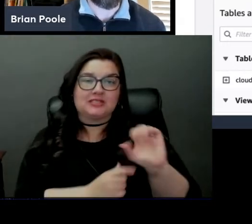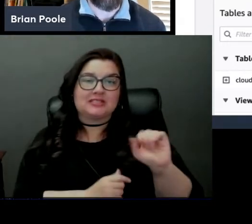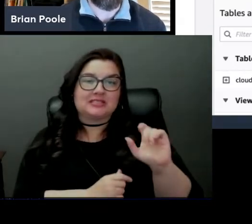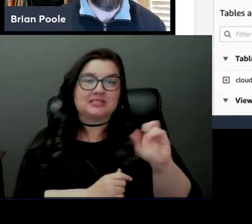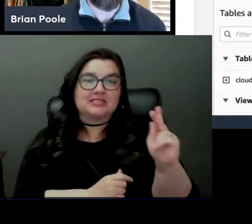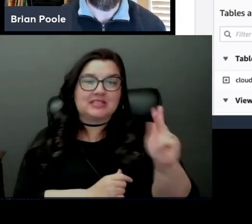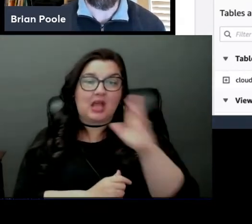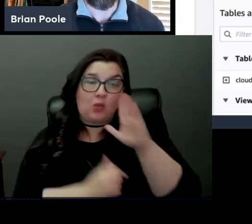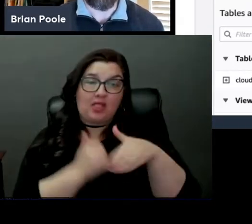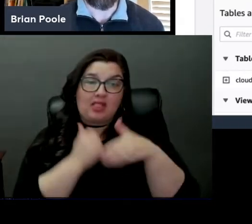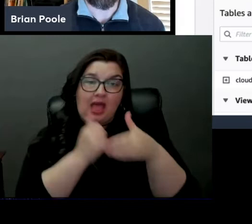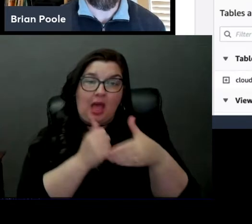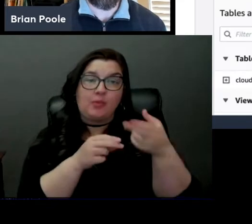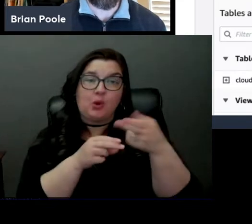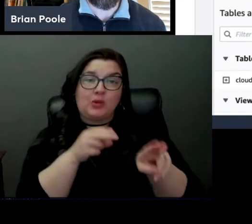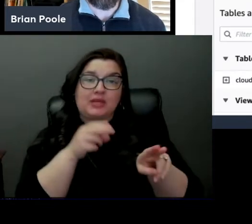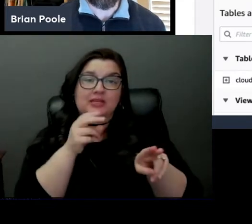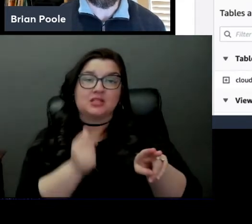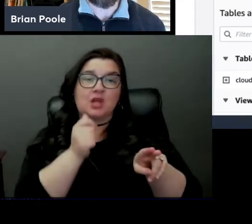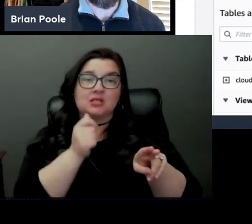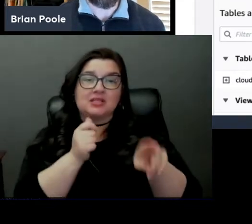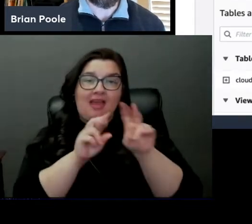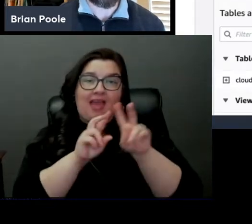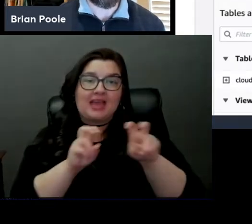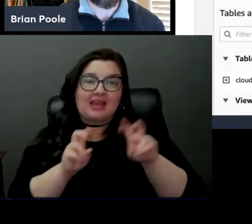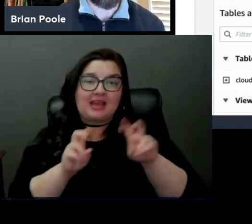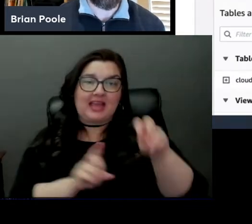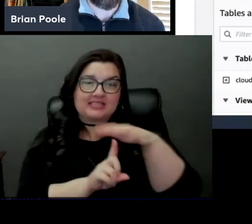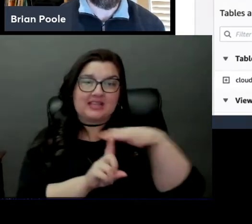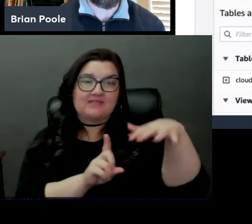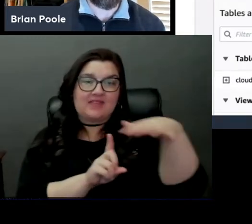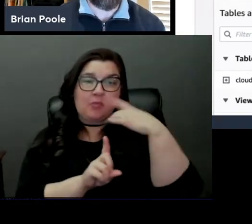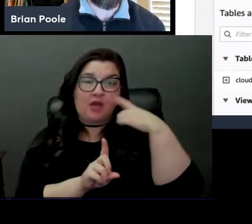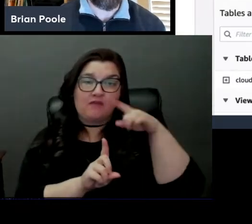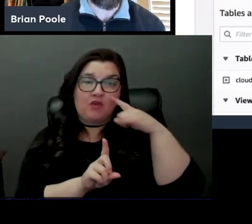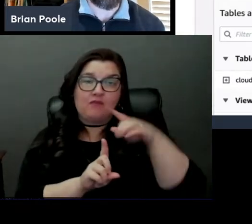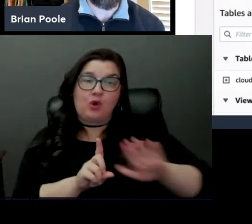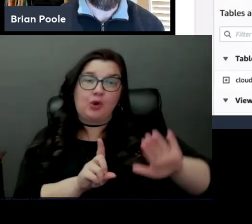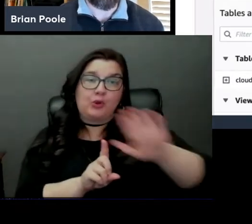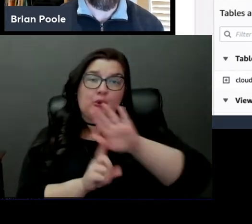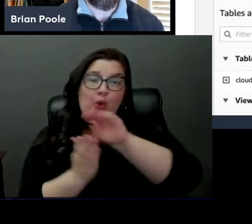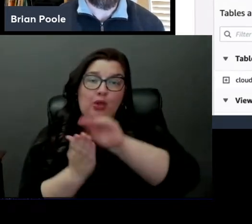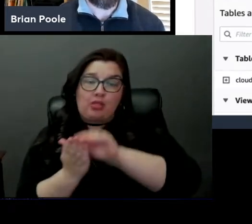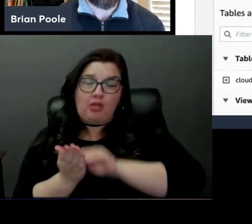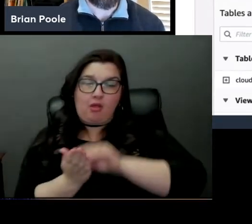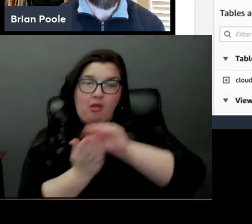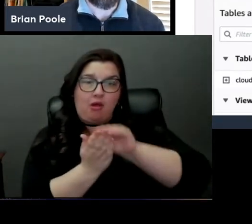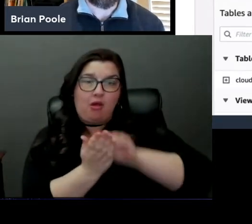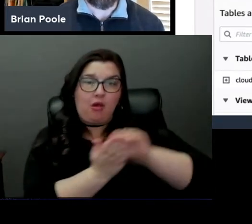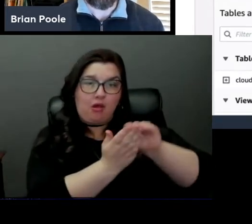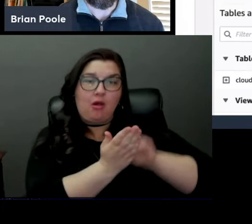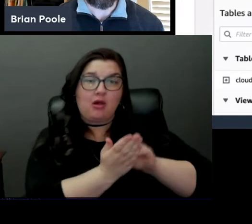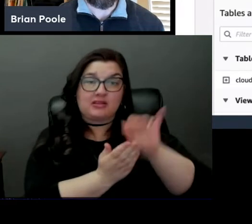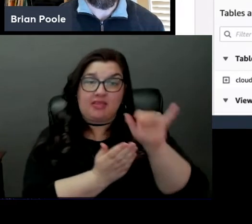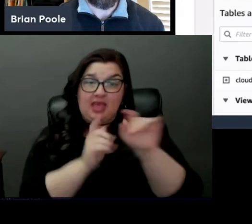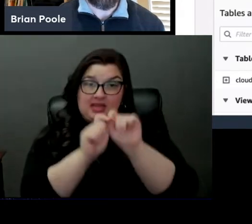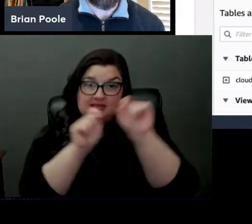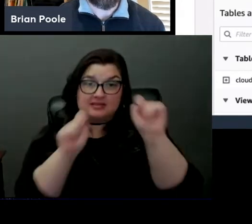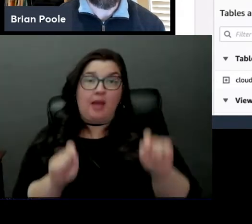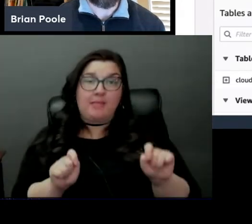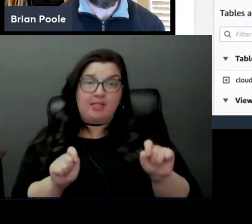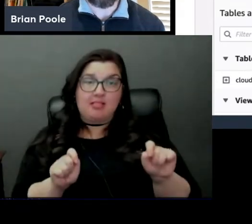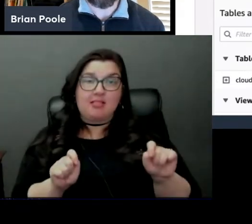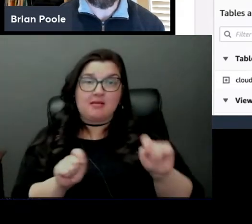analytics environment for your logs. So this tool, this CloudFormation template can set up